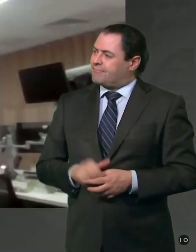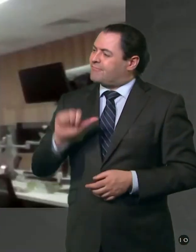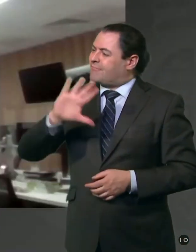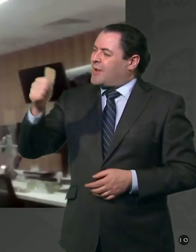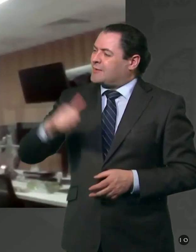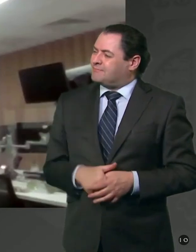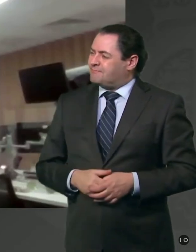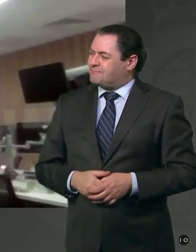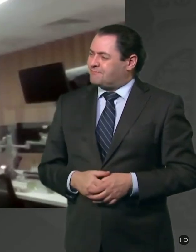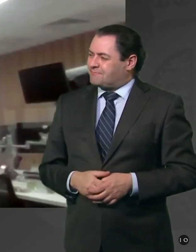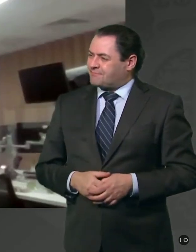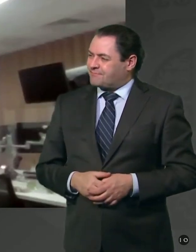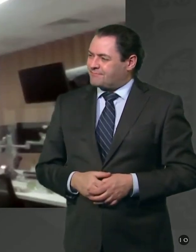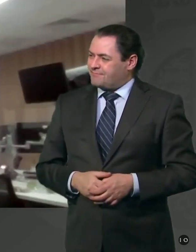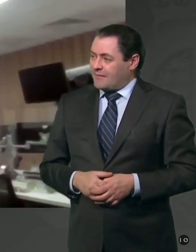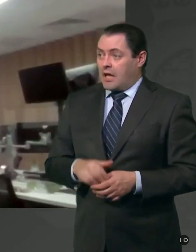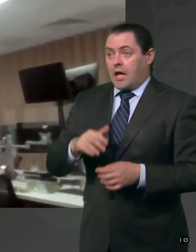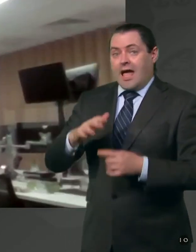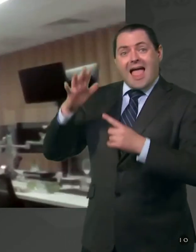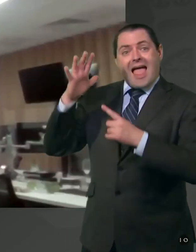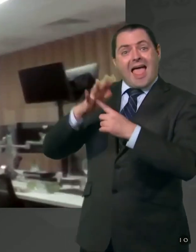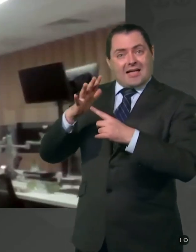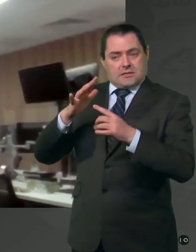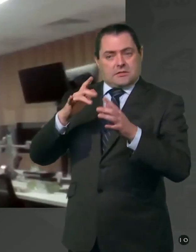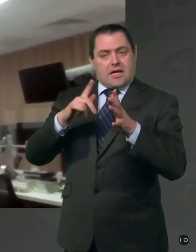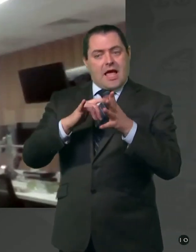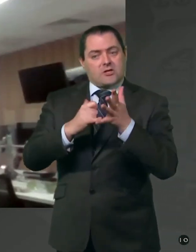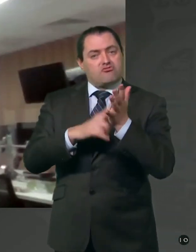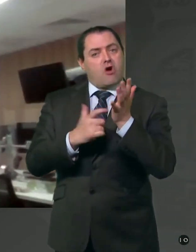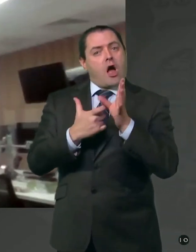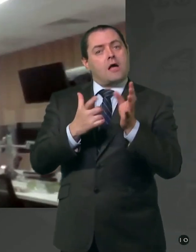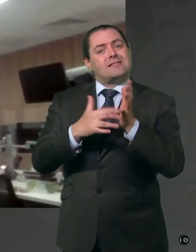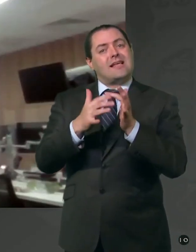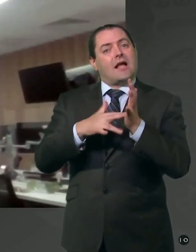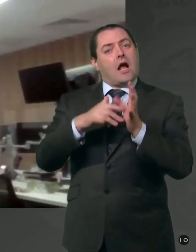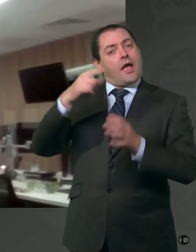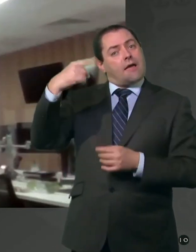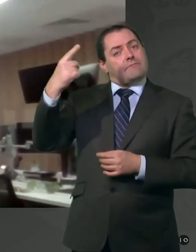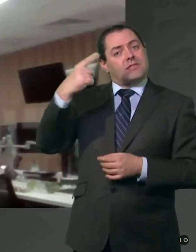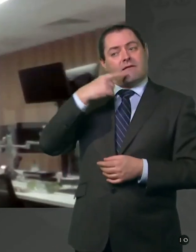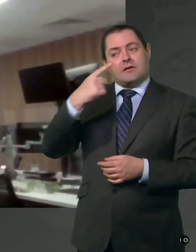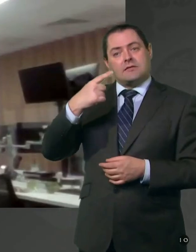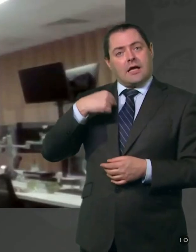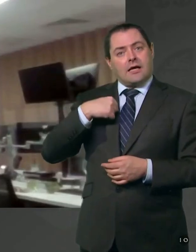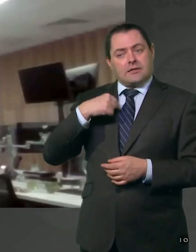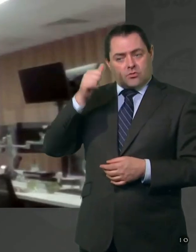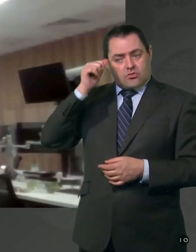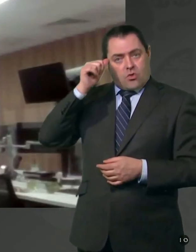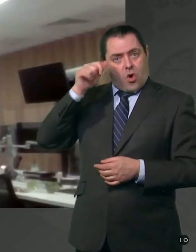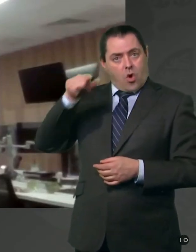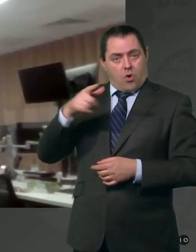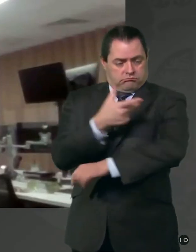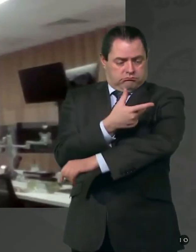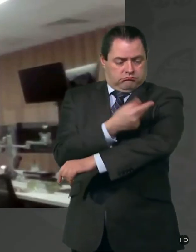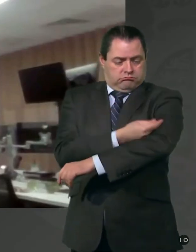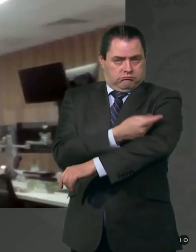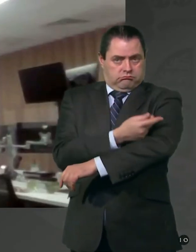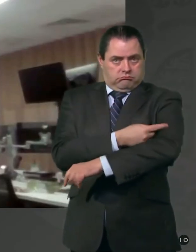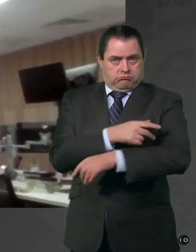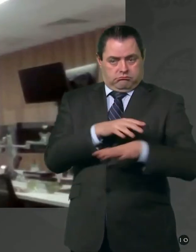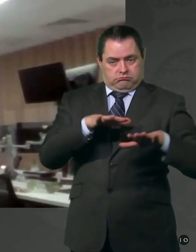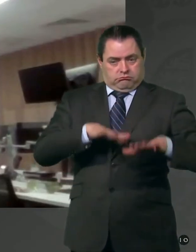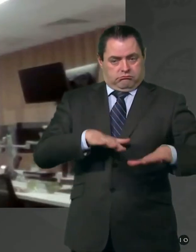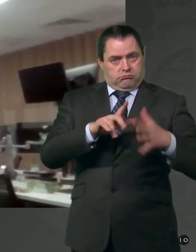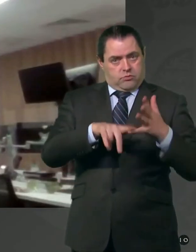AstraZeneca, Pascal Soriot, has said he has no doubt that the number of people vaccinated in the UK will reach 28 to